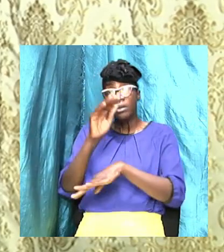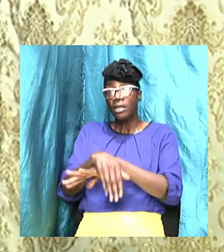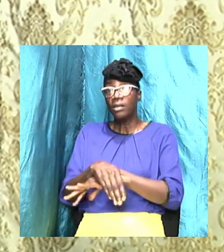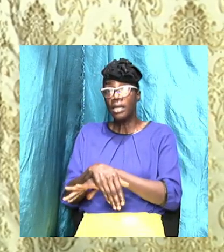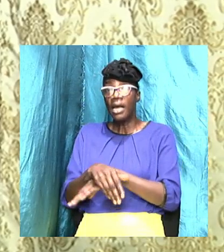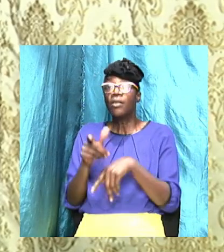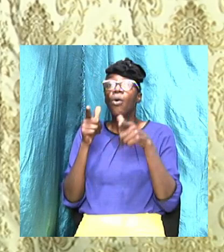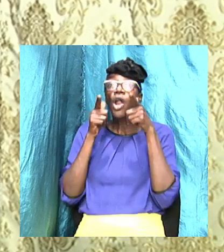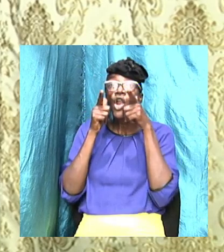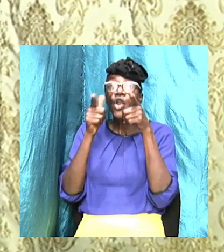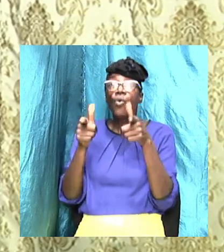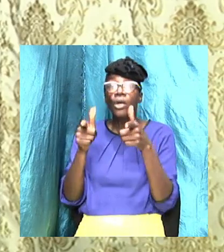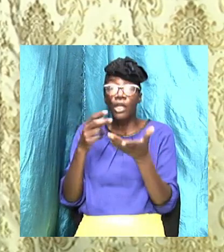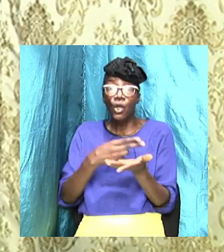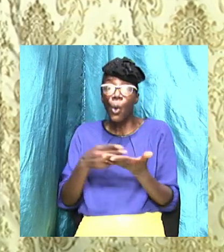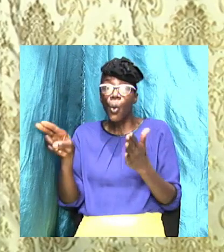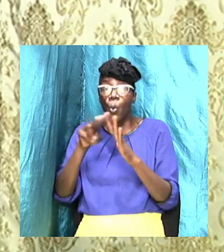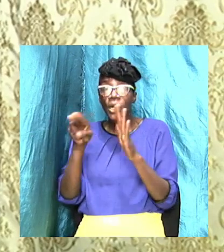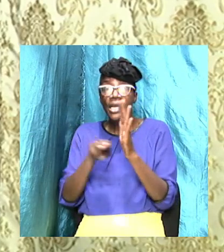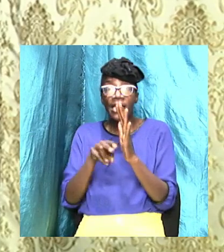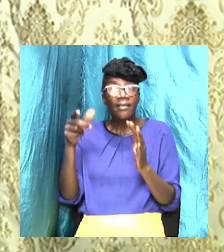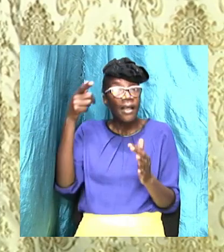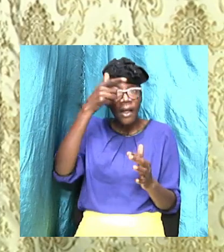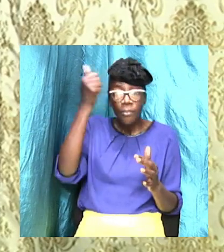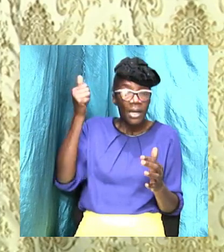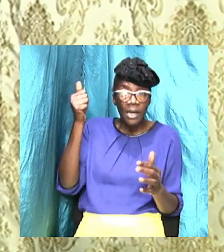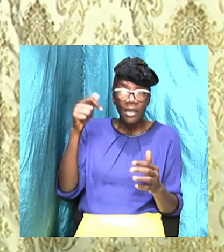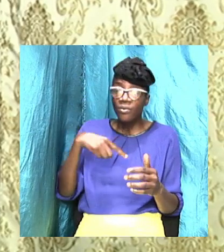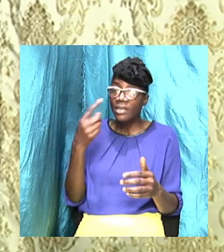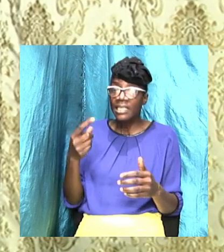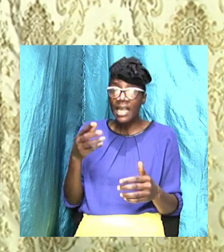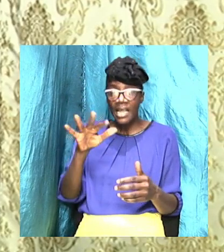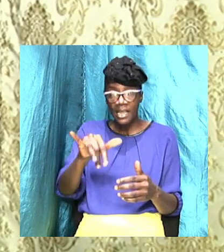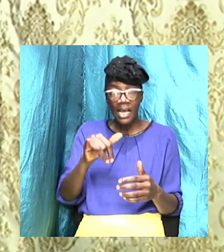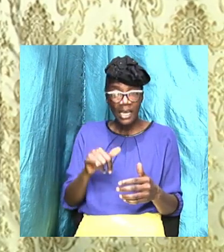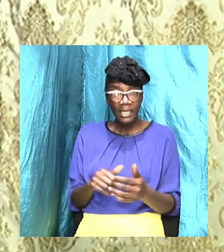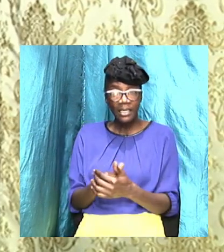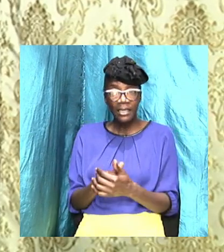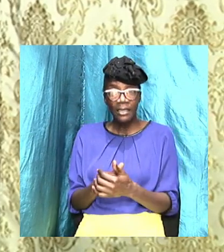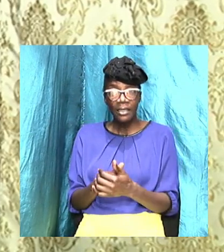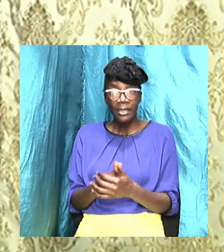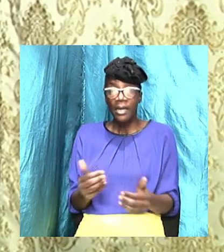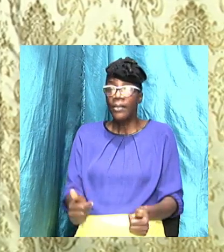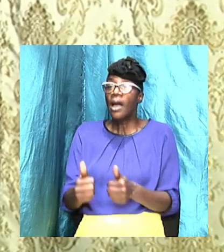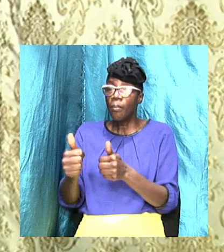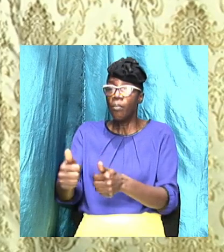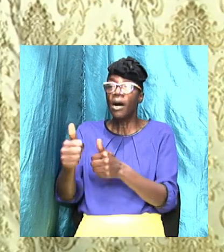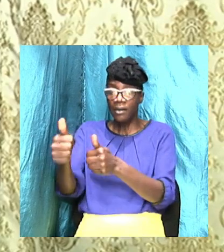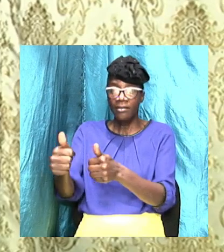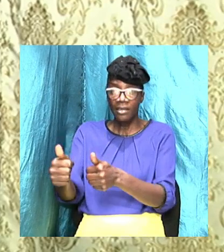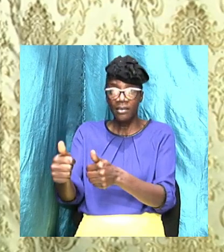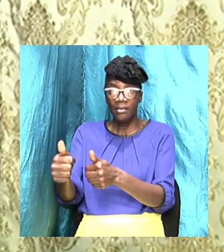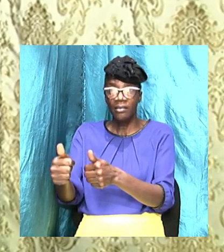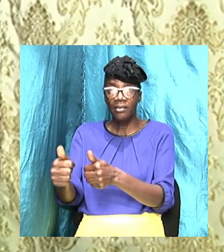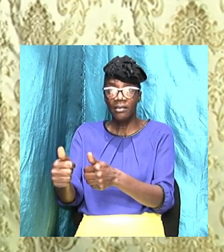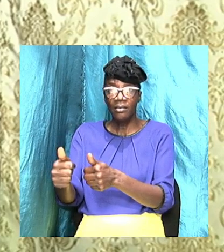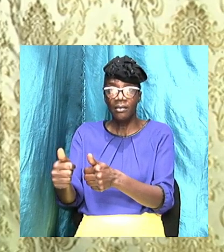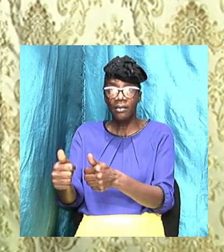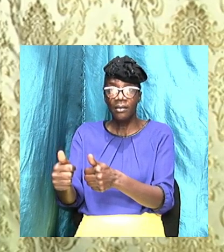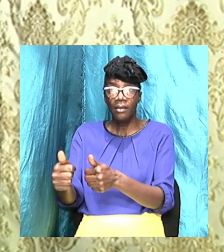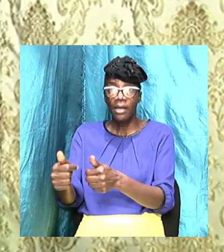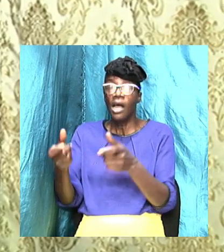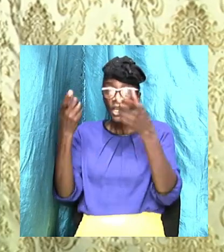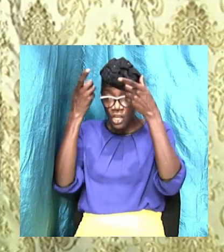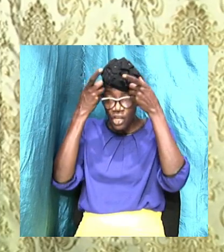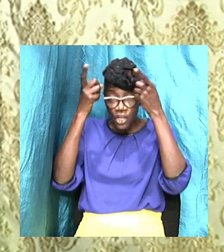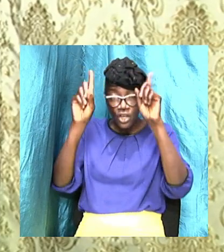now look into holiness, because we said that the apostles, we are looking now at the apostles'